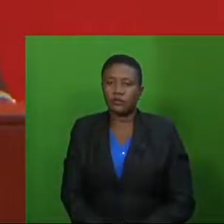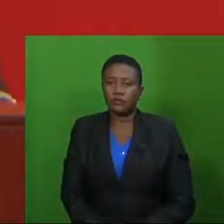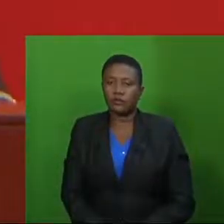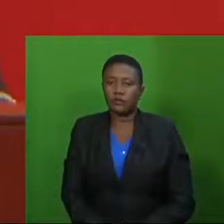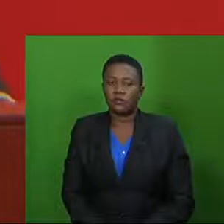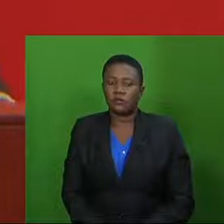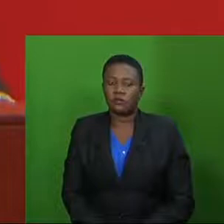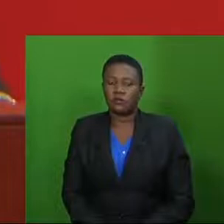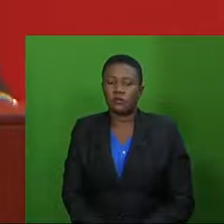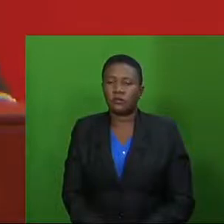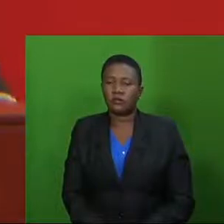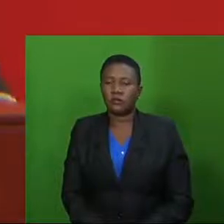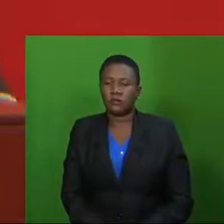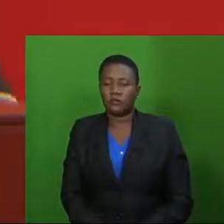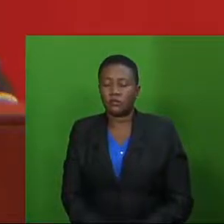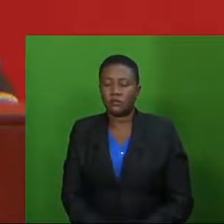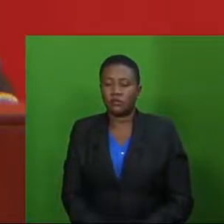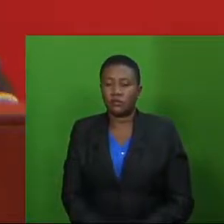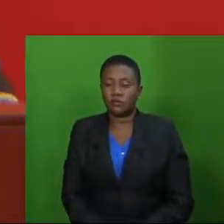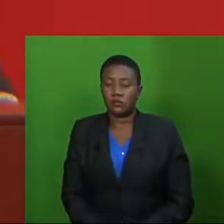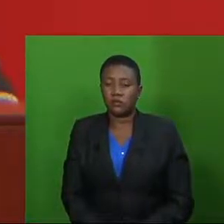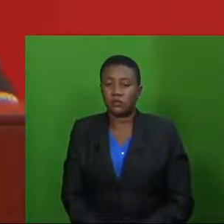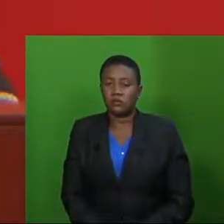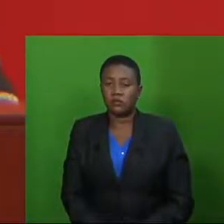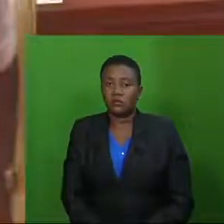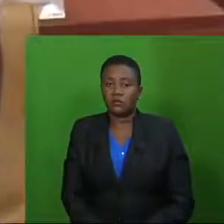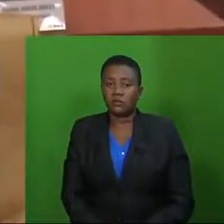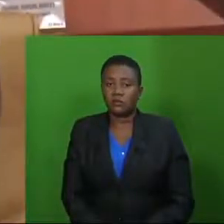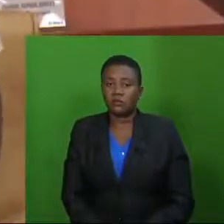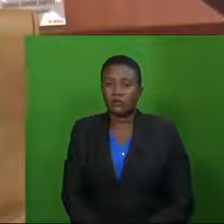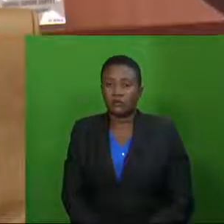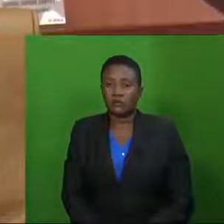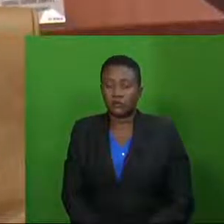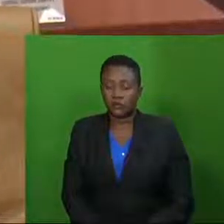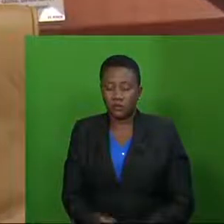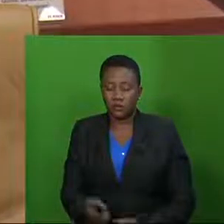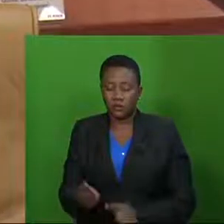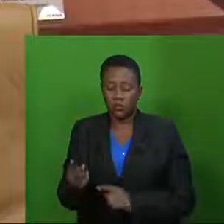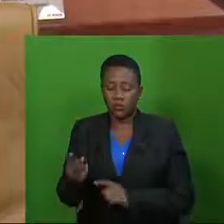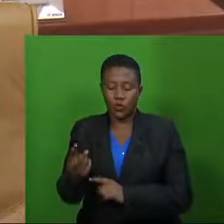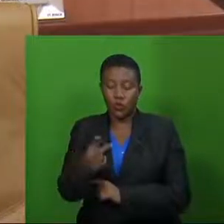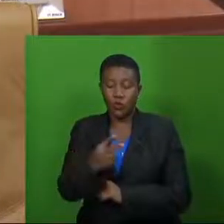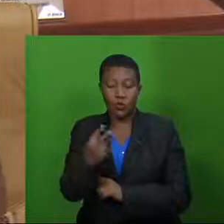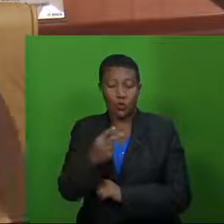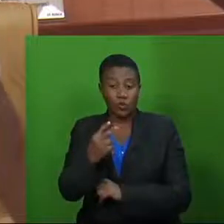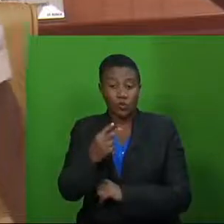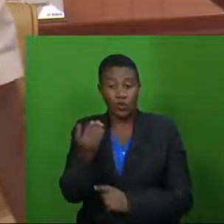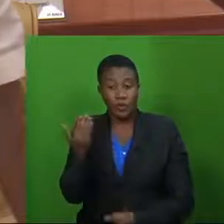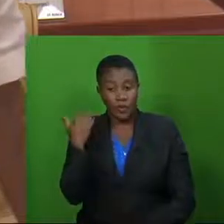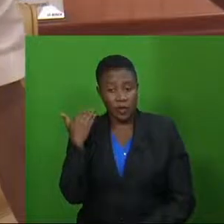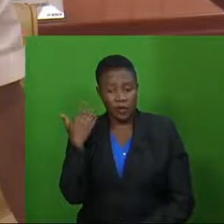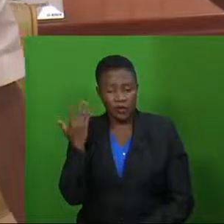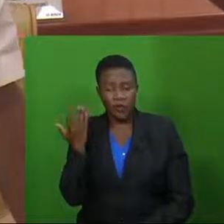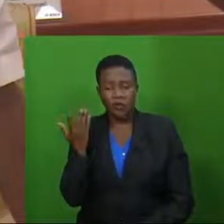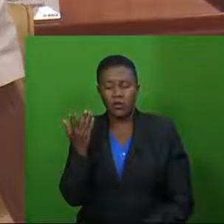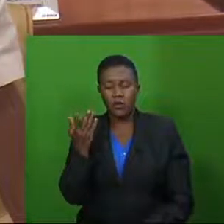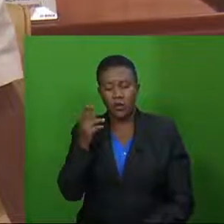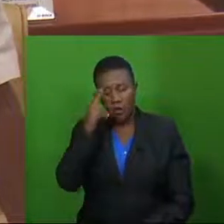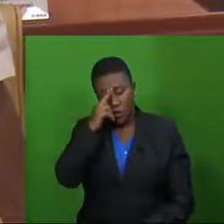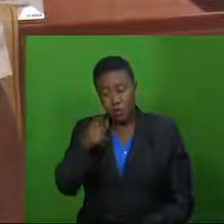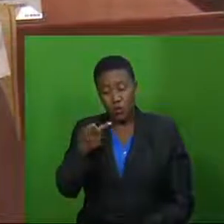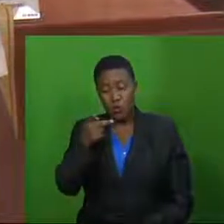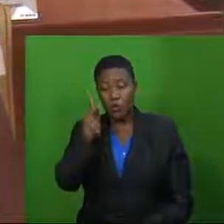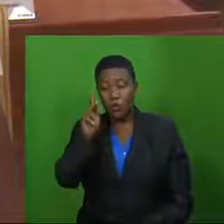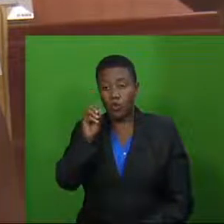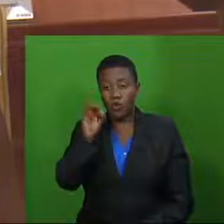Yes, I'm grateful, Mr. Speaker. Mr. Speaker, I think 2 days ago, if you could recall, Honorable Kofi Adams made a